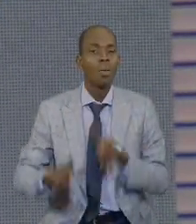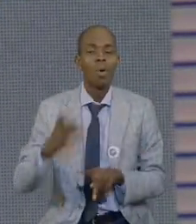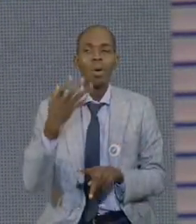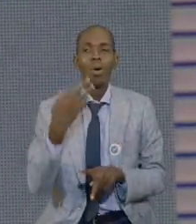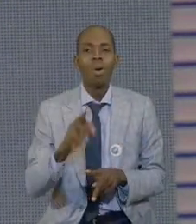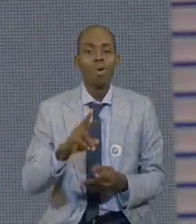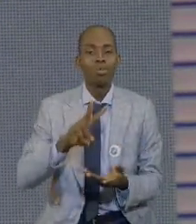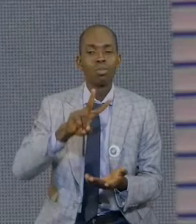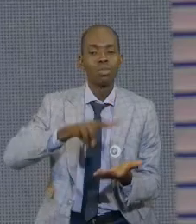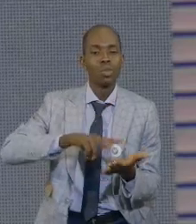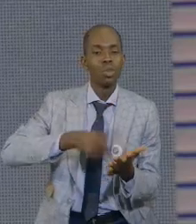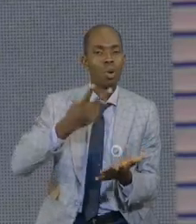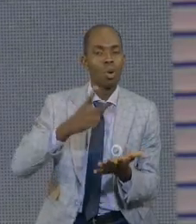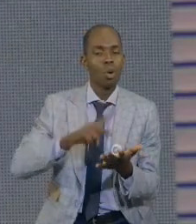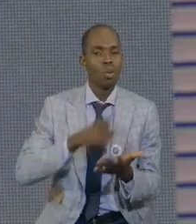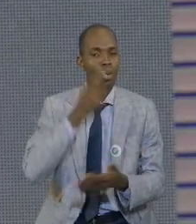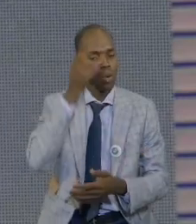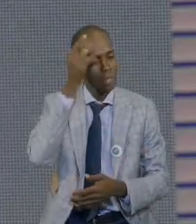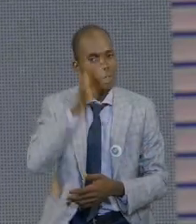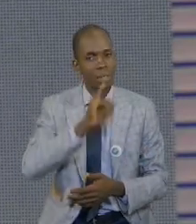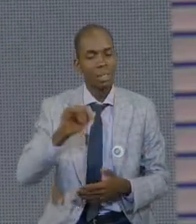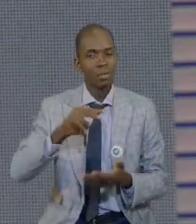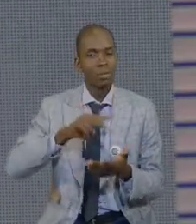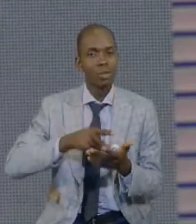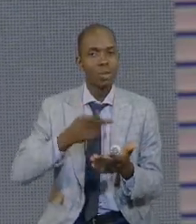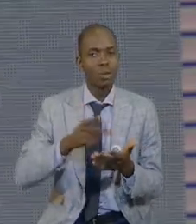understanding double mentality